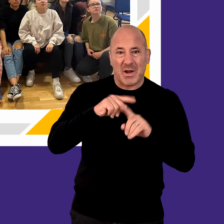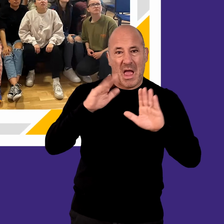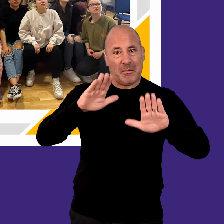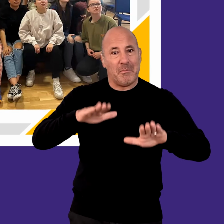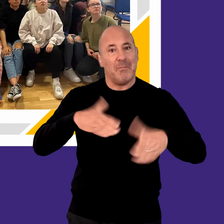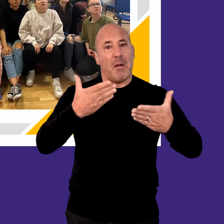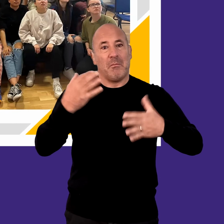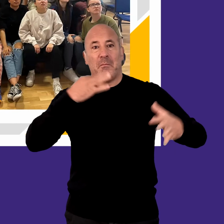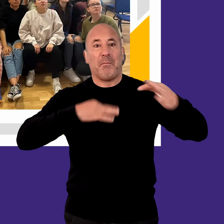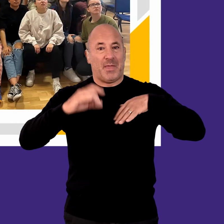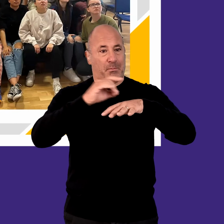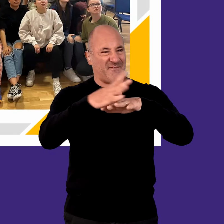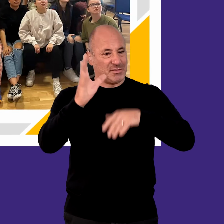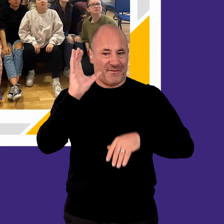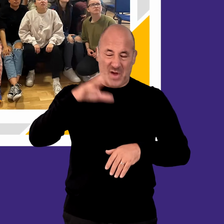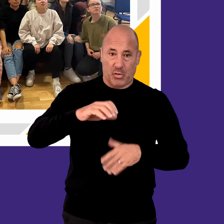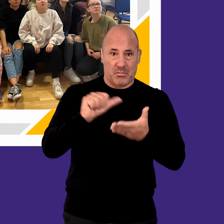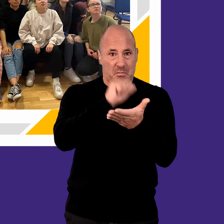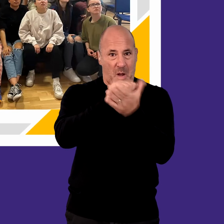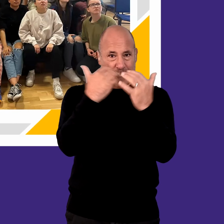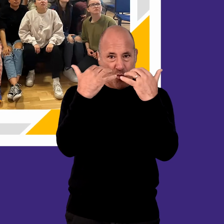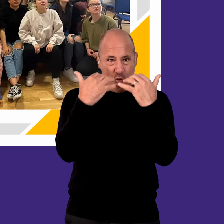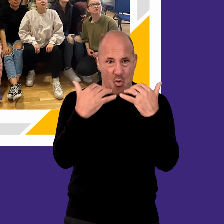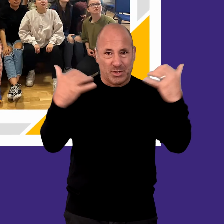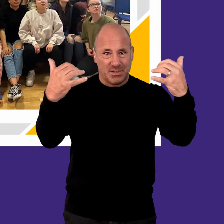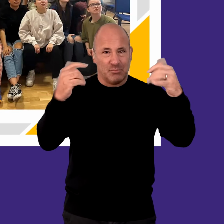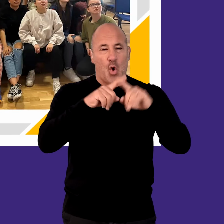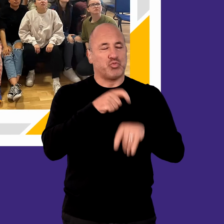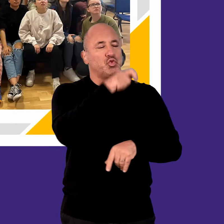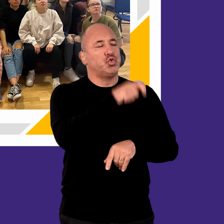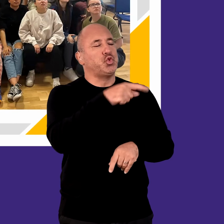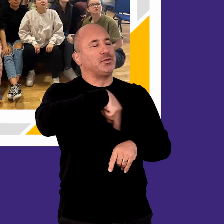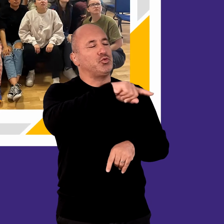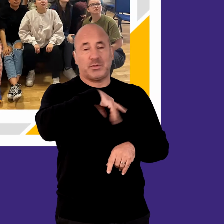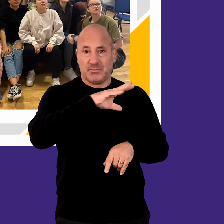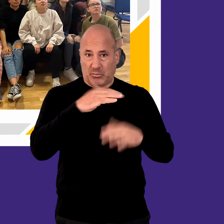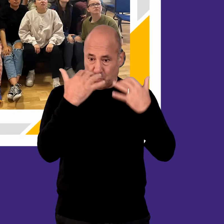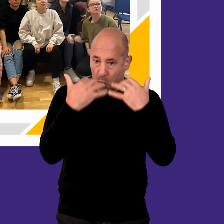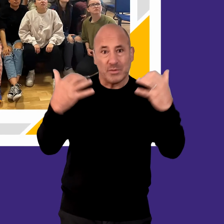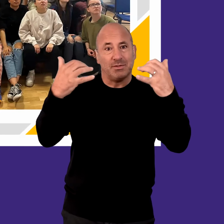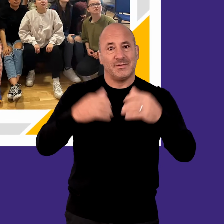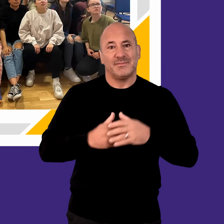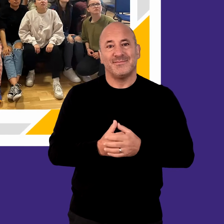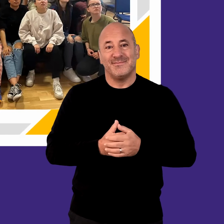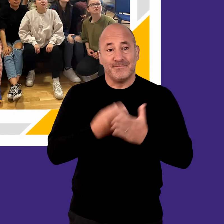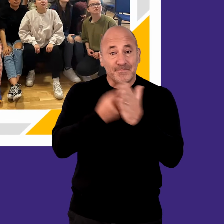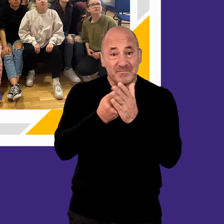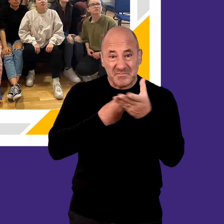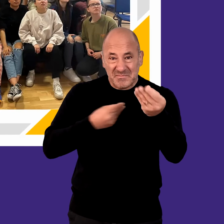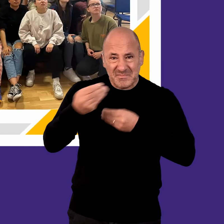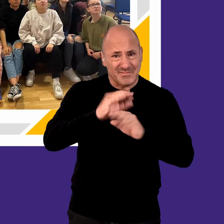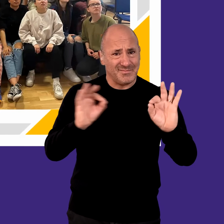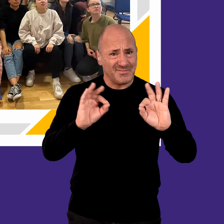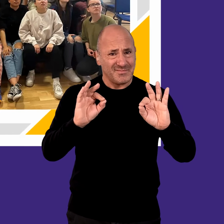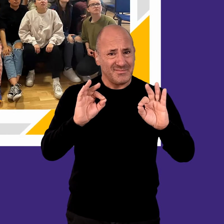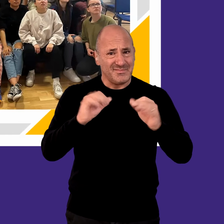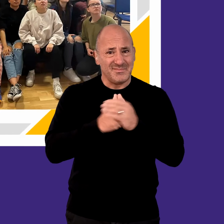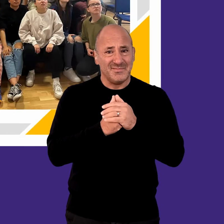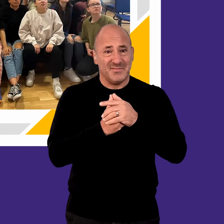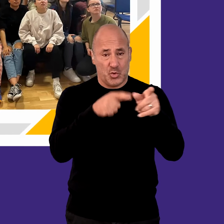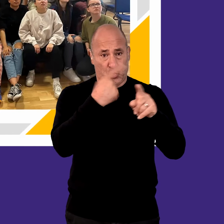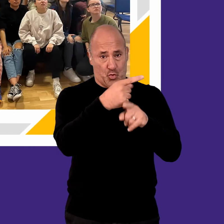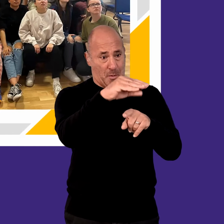life experience of presenting in a professional venue to real audiences, not just to fellow students. No money changes